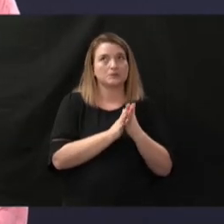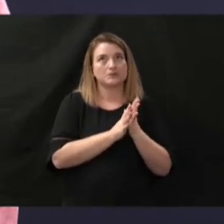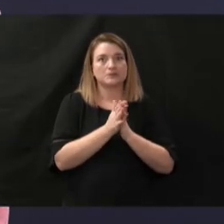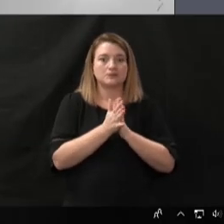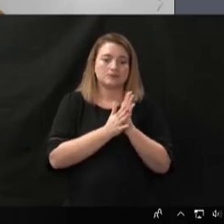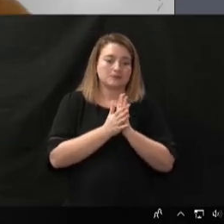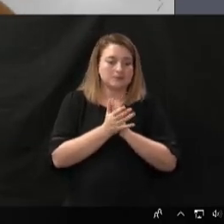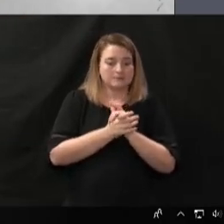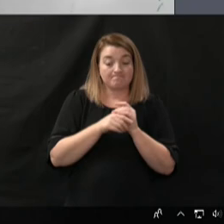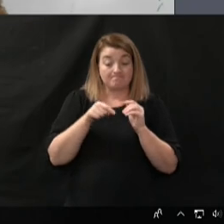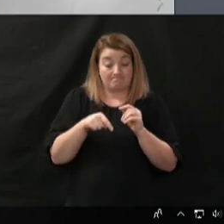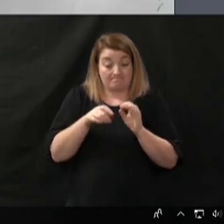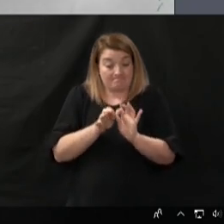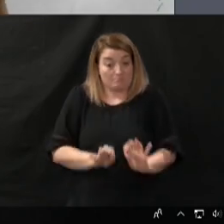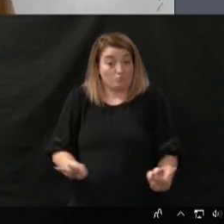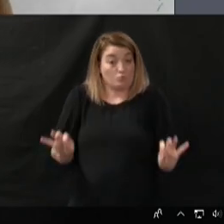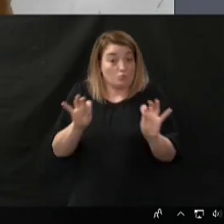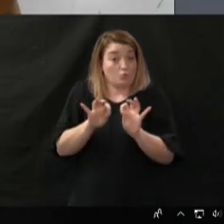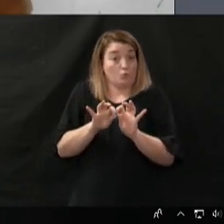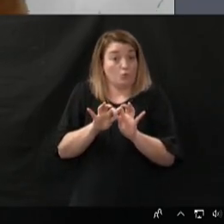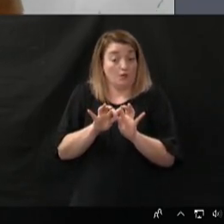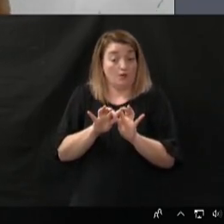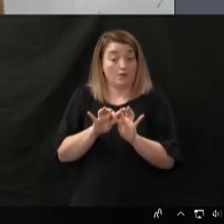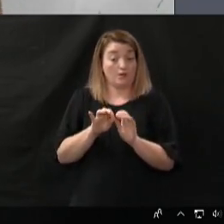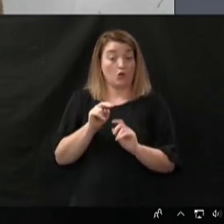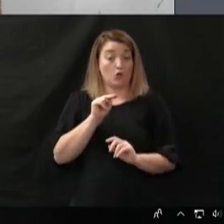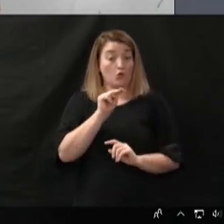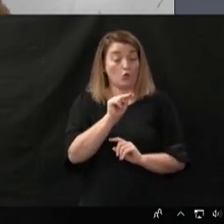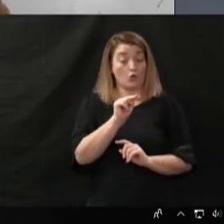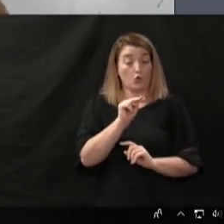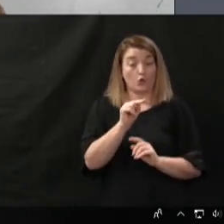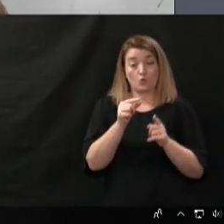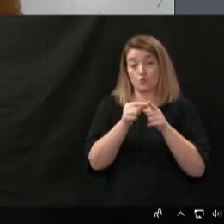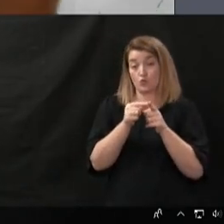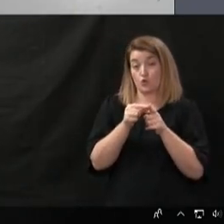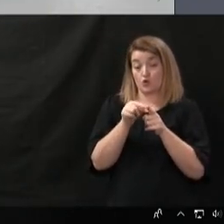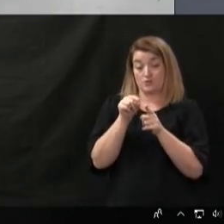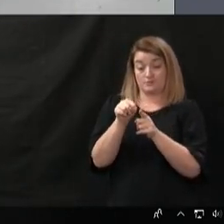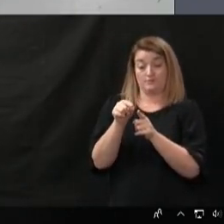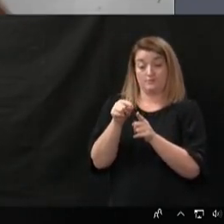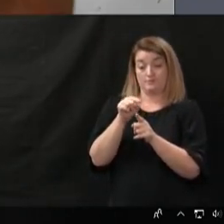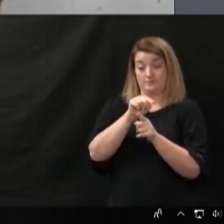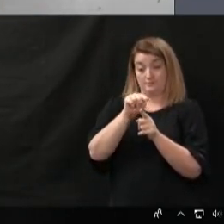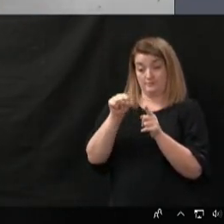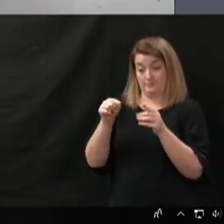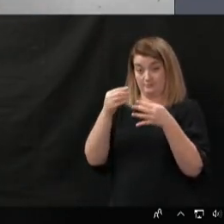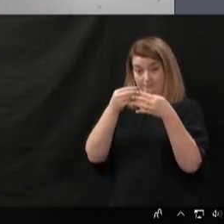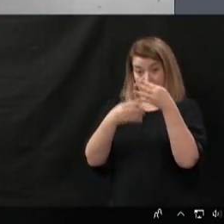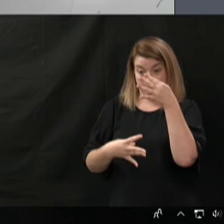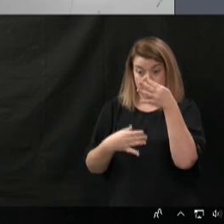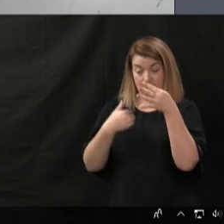If we looked at prefixes, words that have prefix or prefixed words,